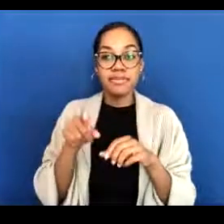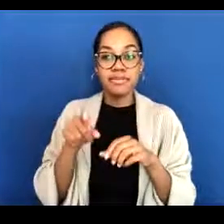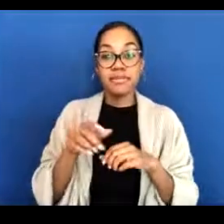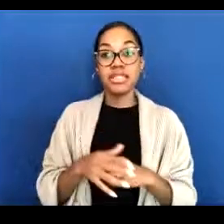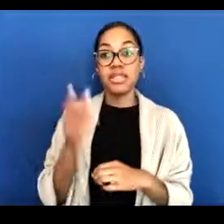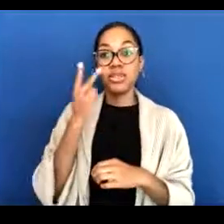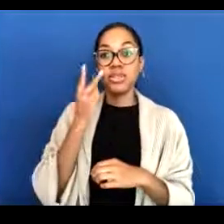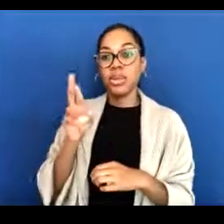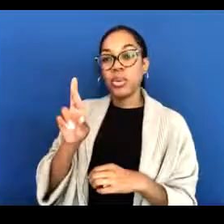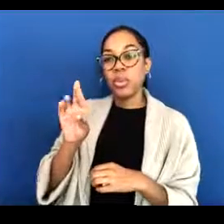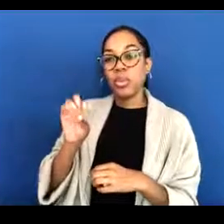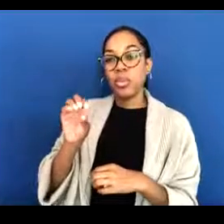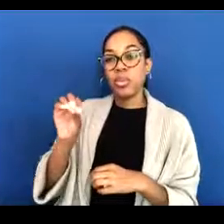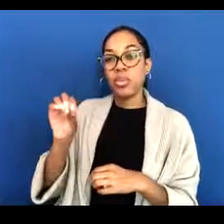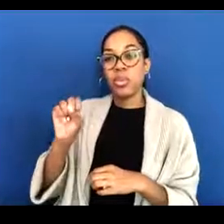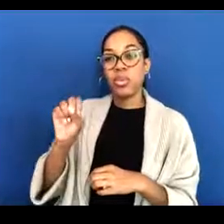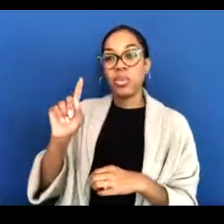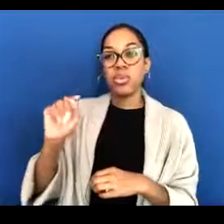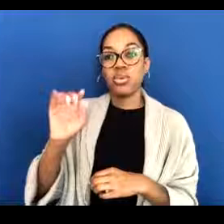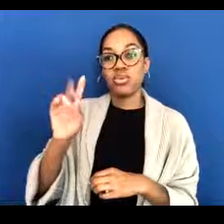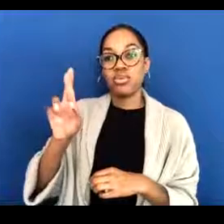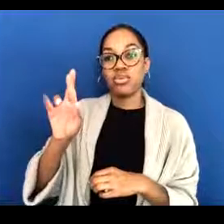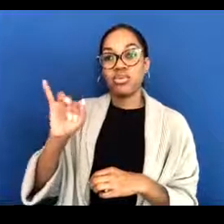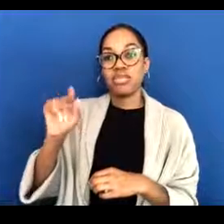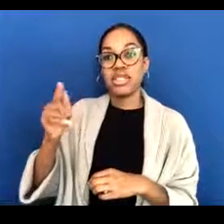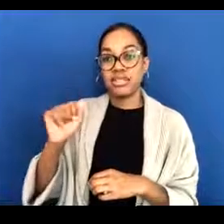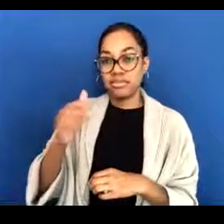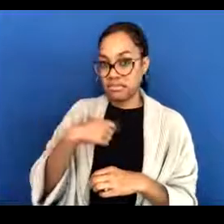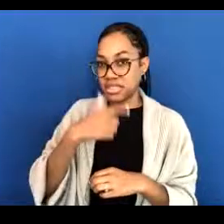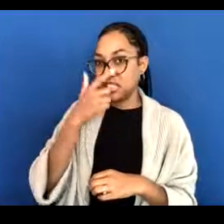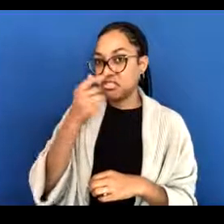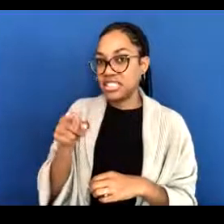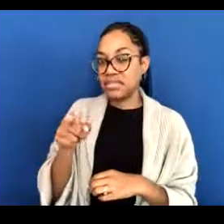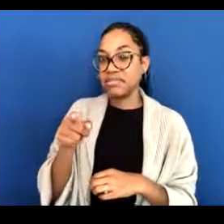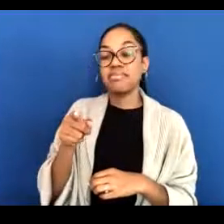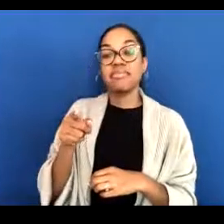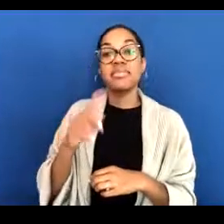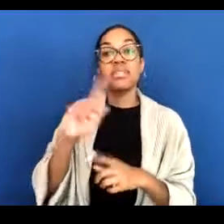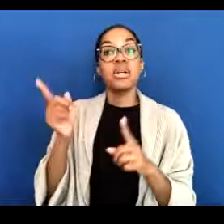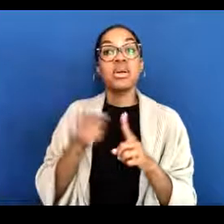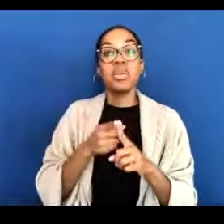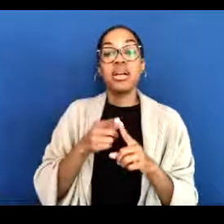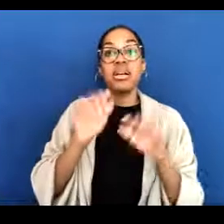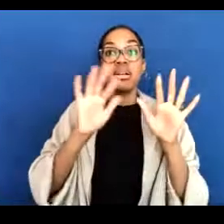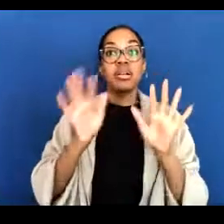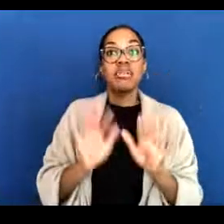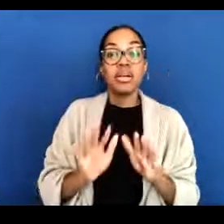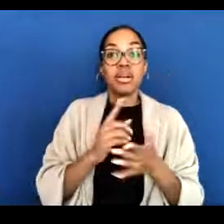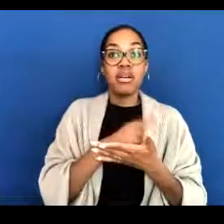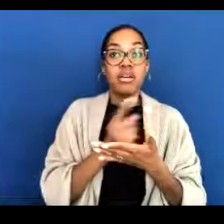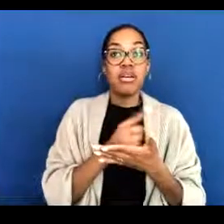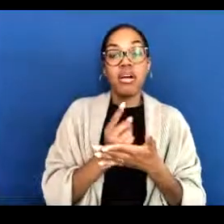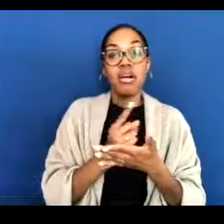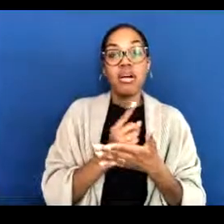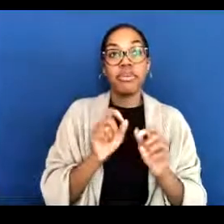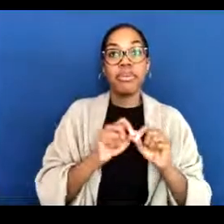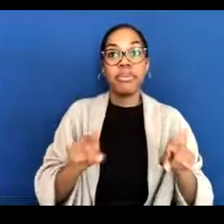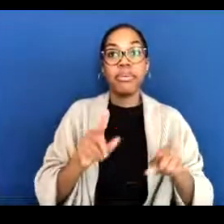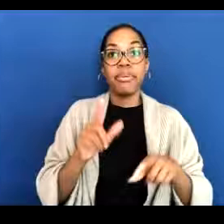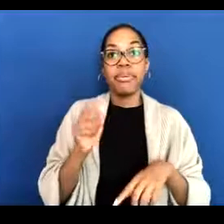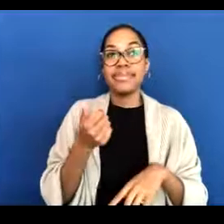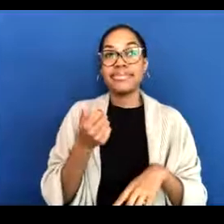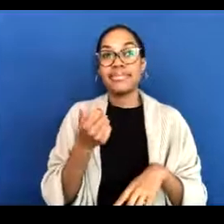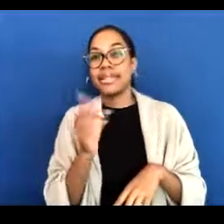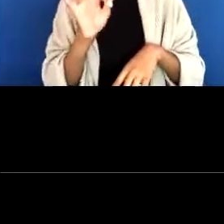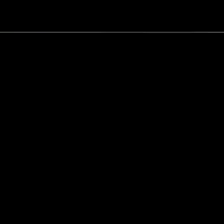roost rings. And when Doppler radars were first introduced widespread back in the 90s, people started seeing these, and it took a few years for the research